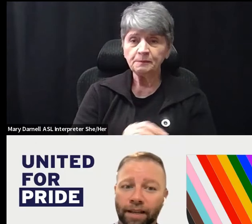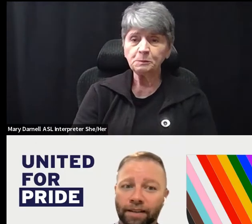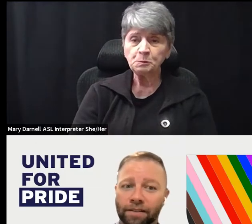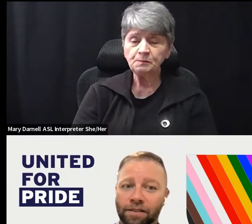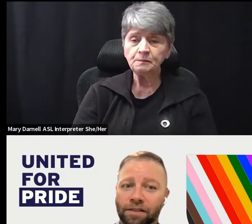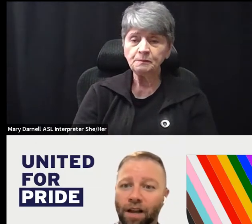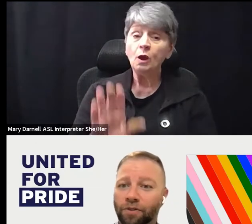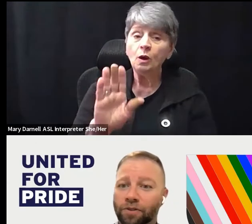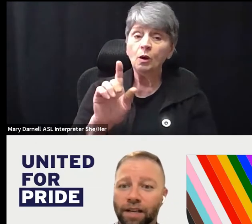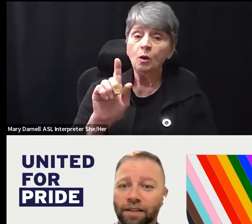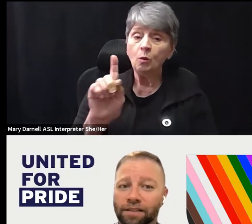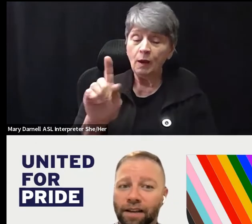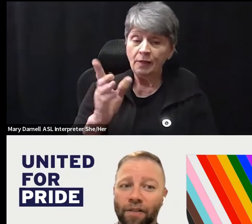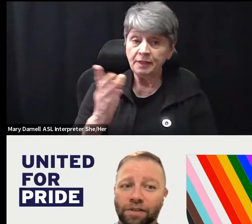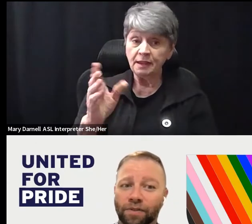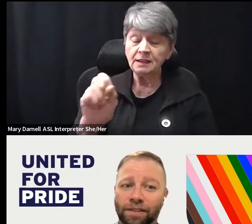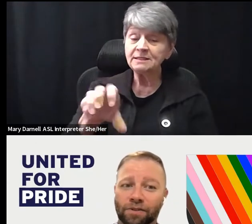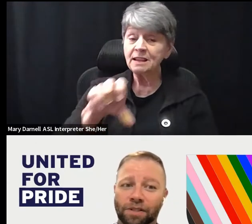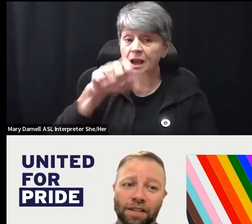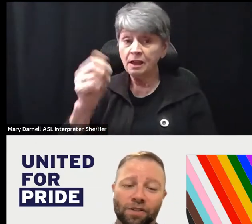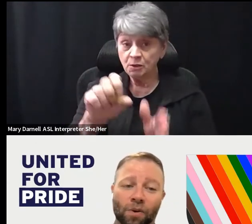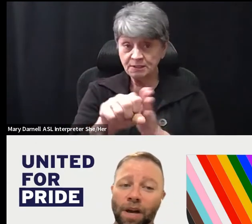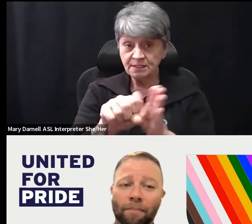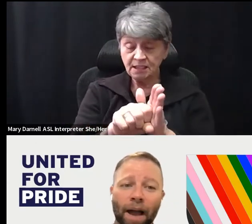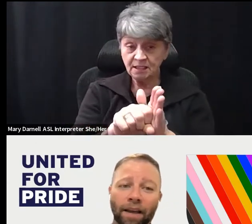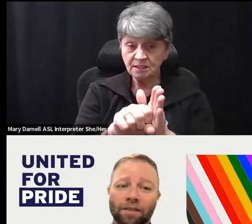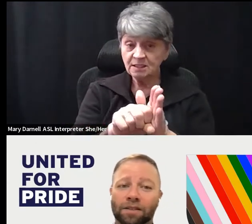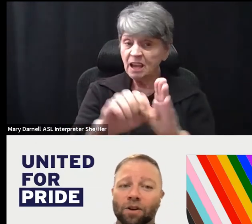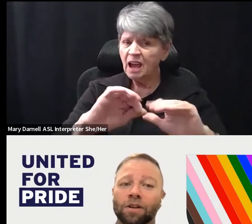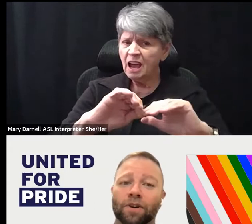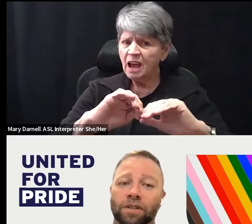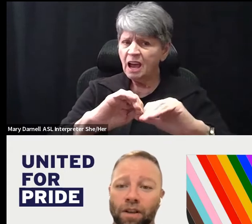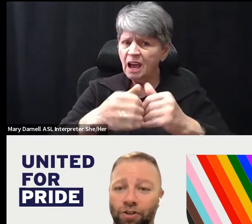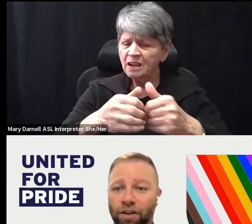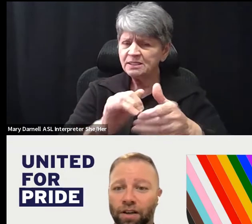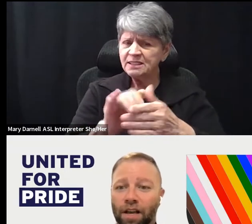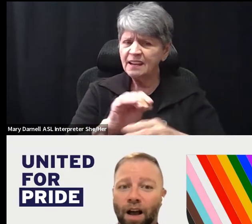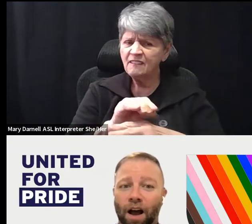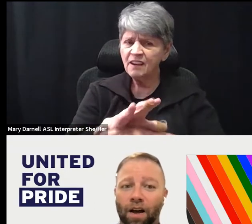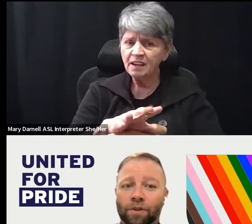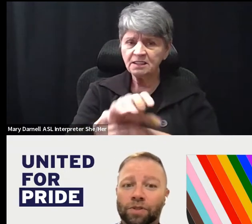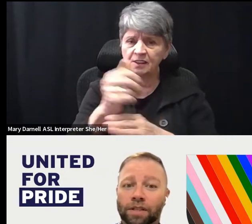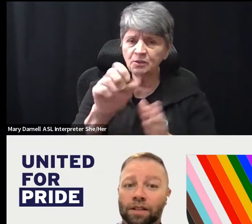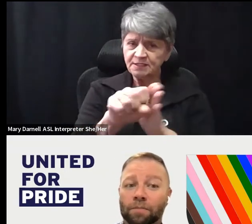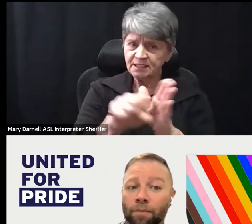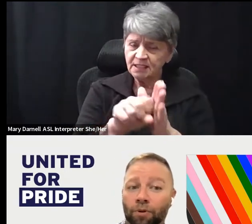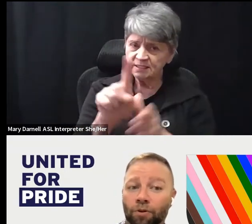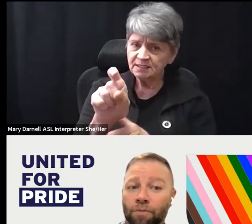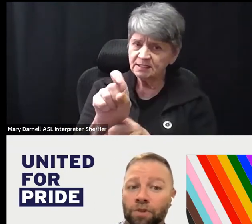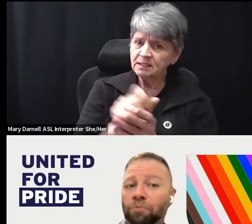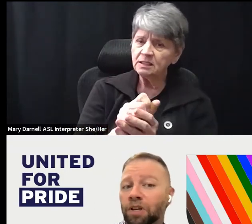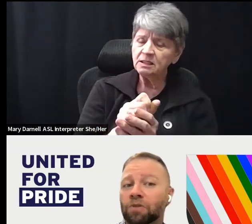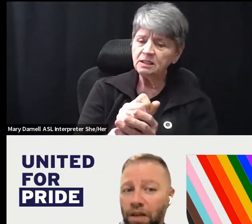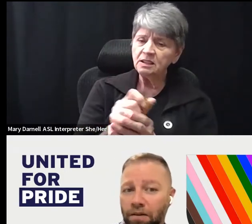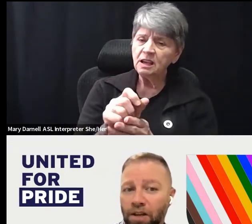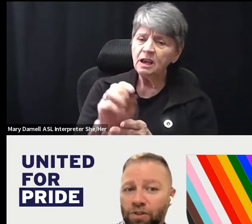about is other states and how this affects other states. So Maggie, at the start of our discussion, you said that the Maine program